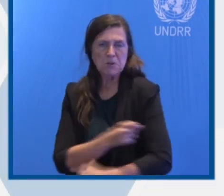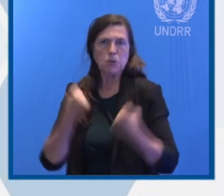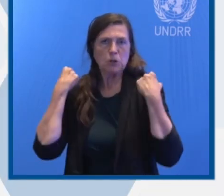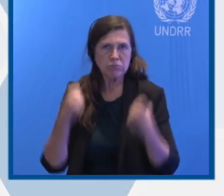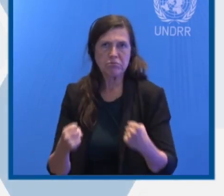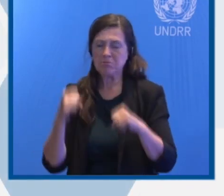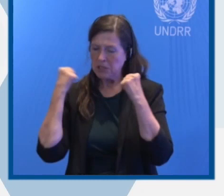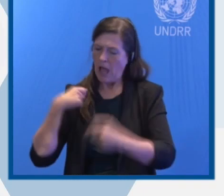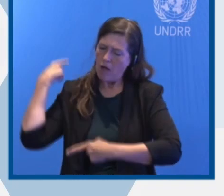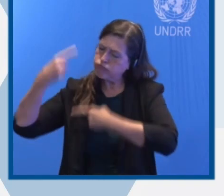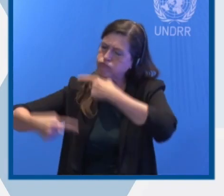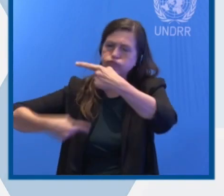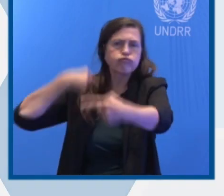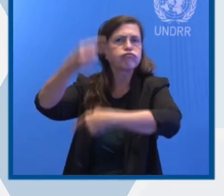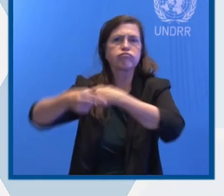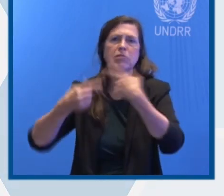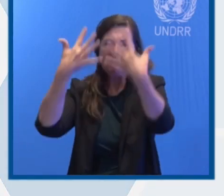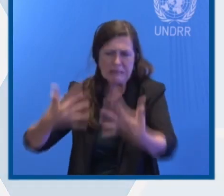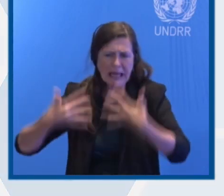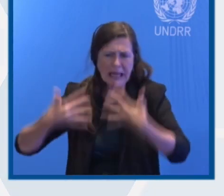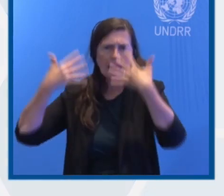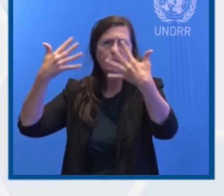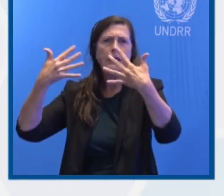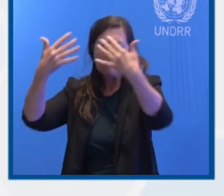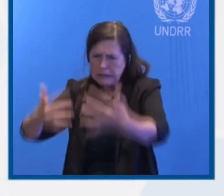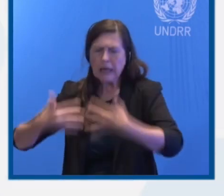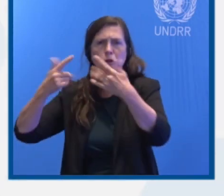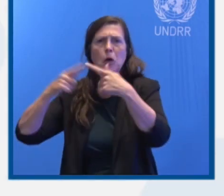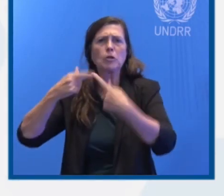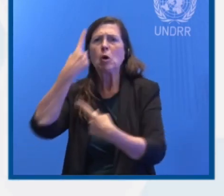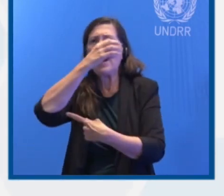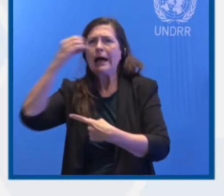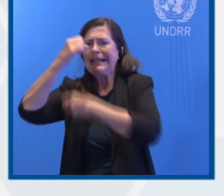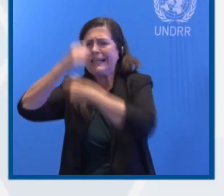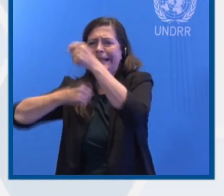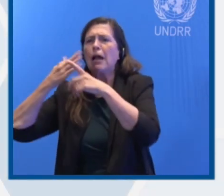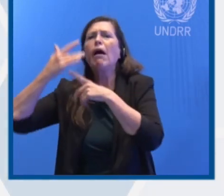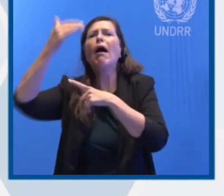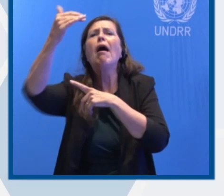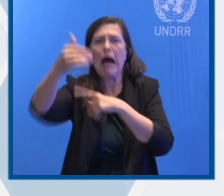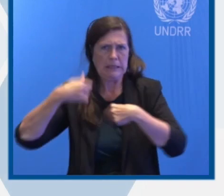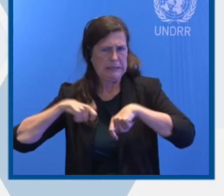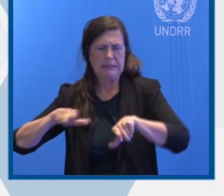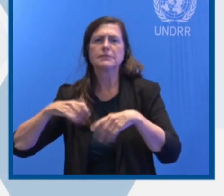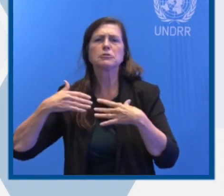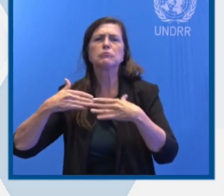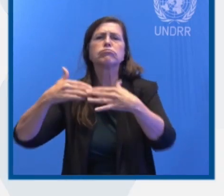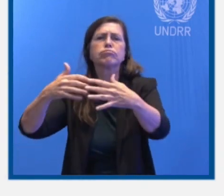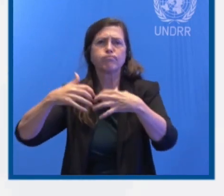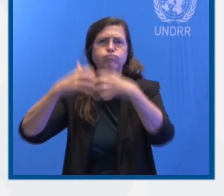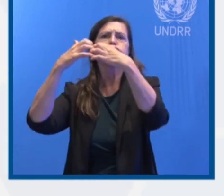century? And there's real consequences to both decisions, so I don't want to make light of